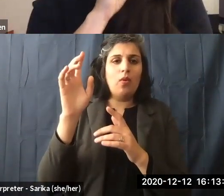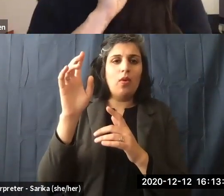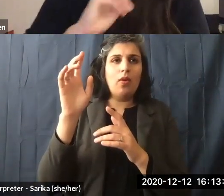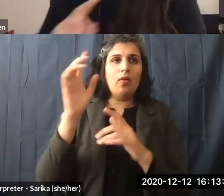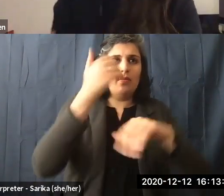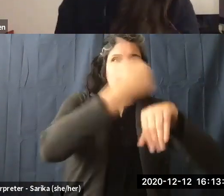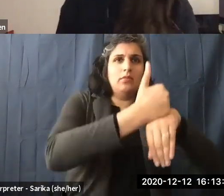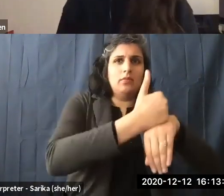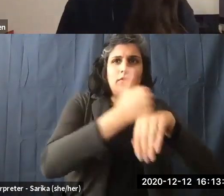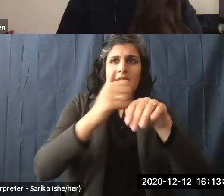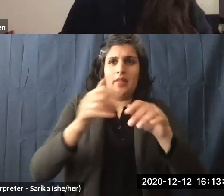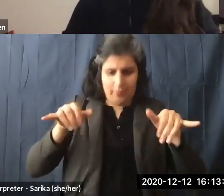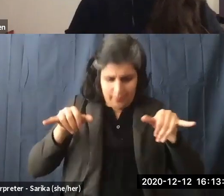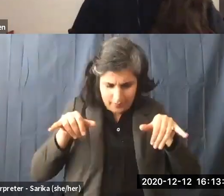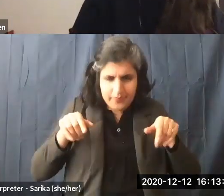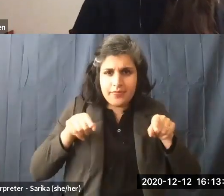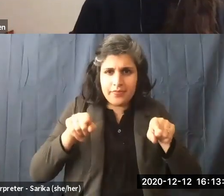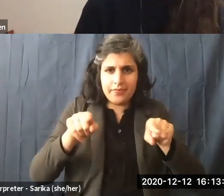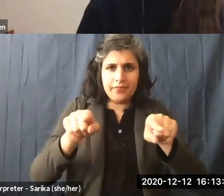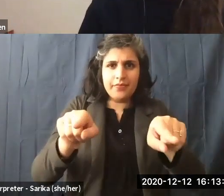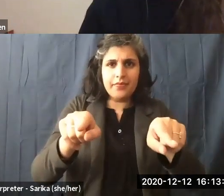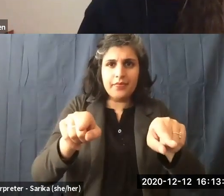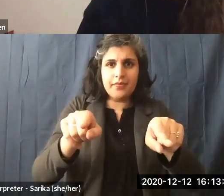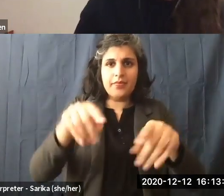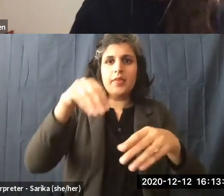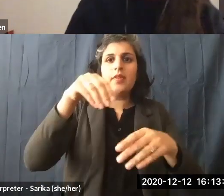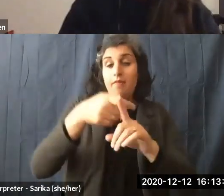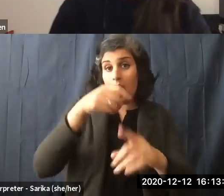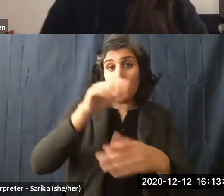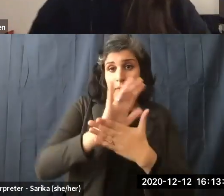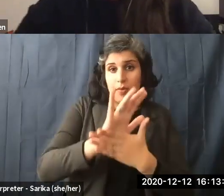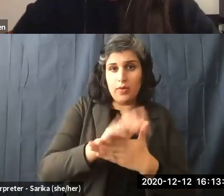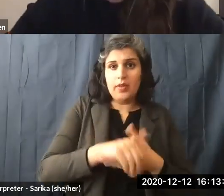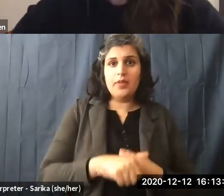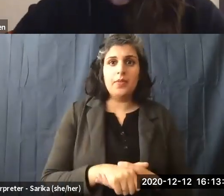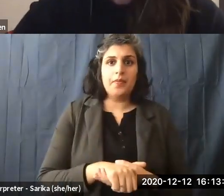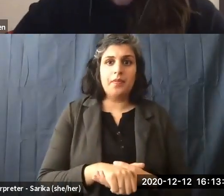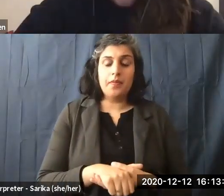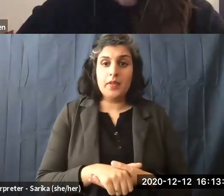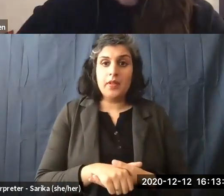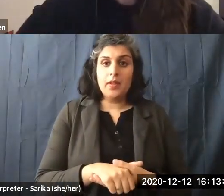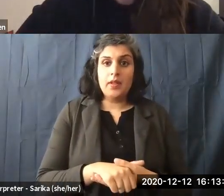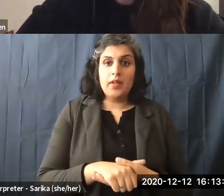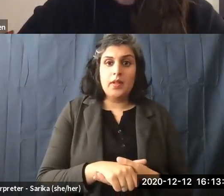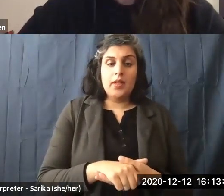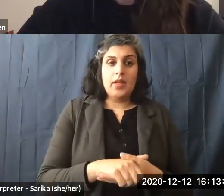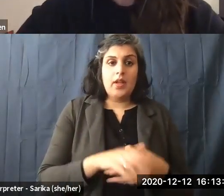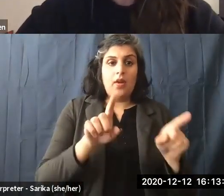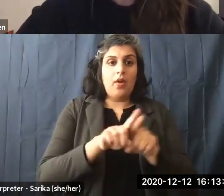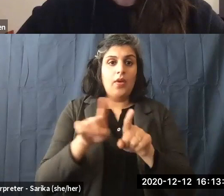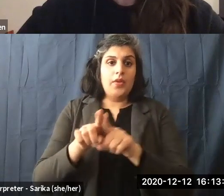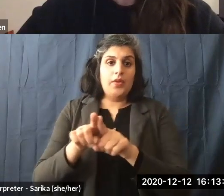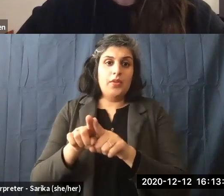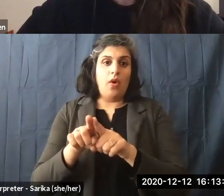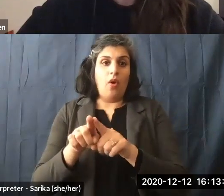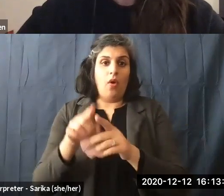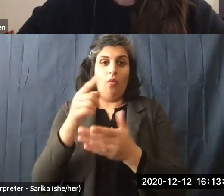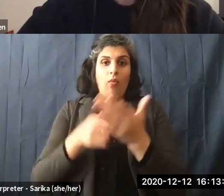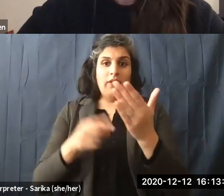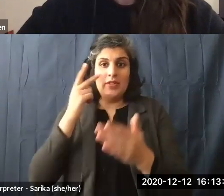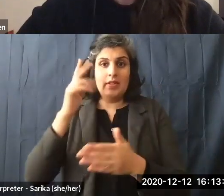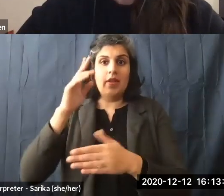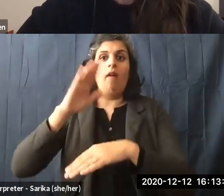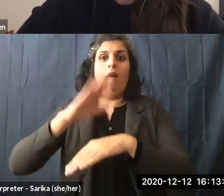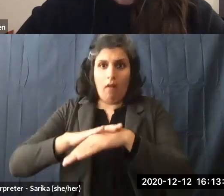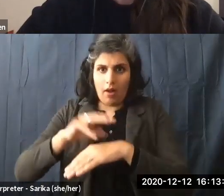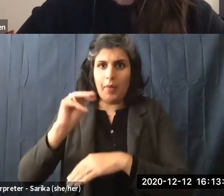and, you know, those pictured on Mount Rushmore. What